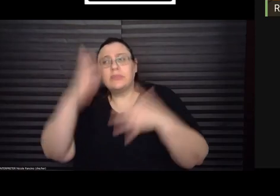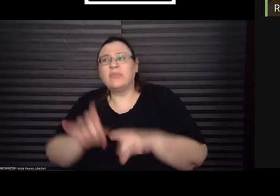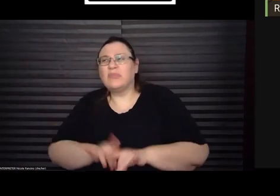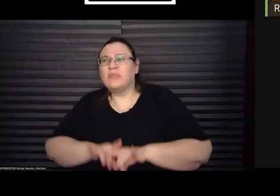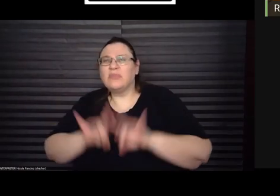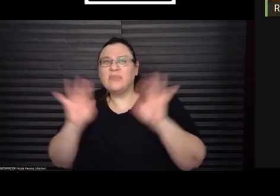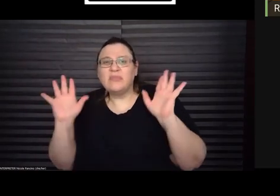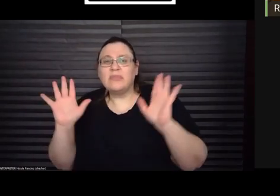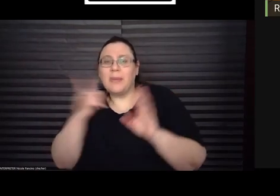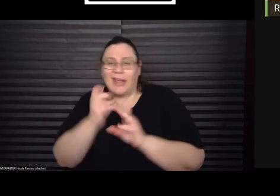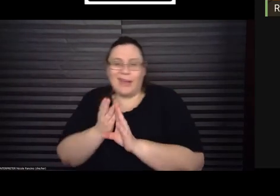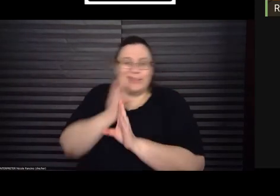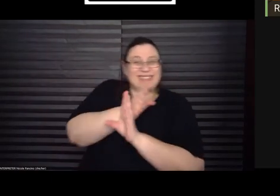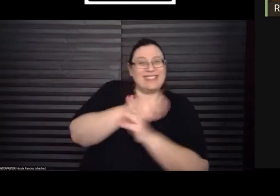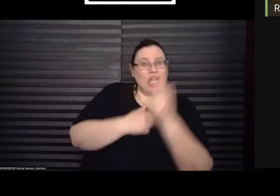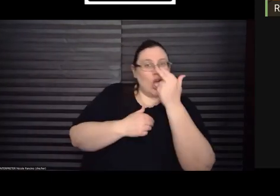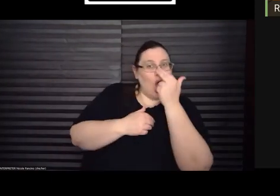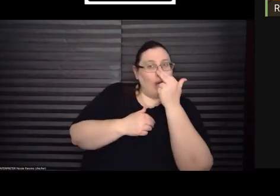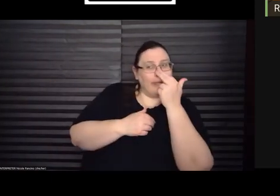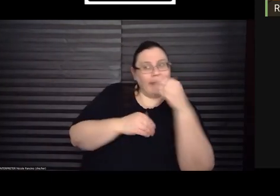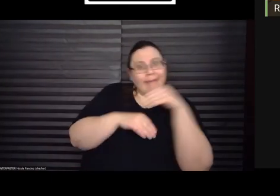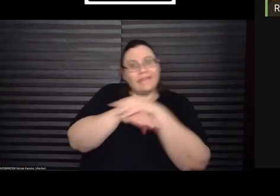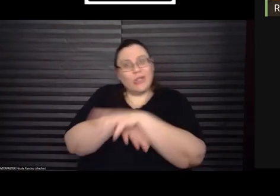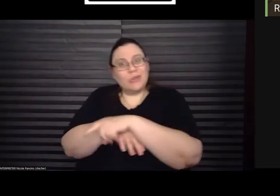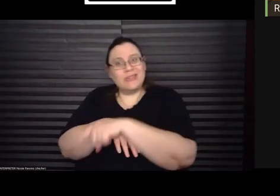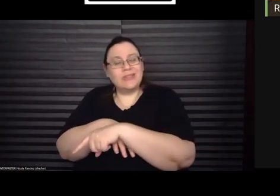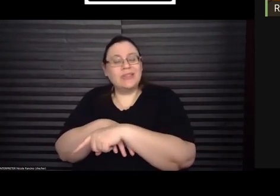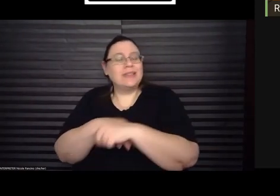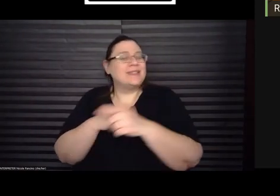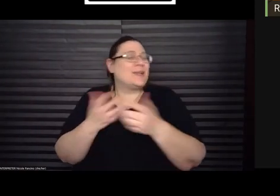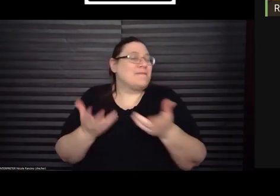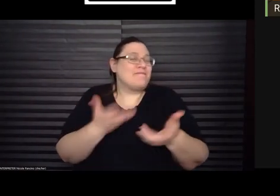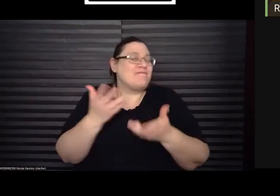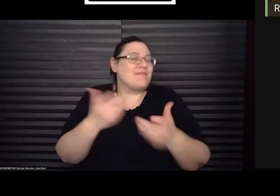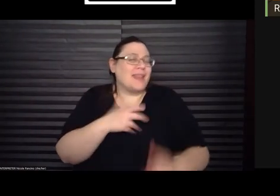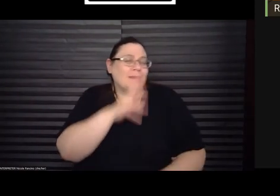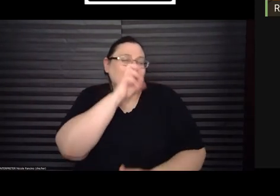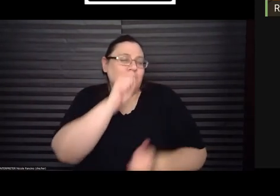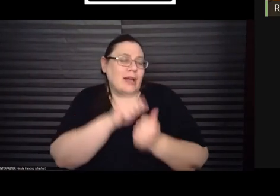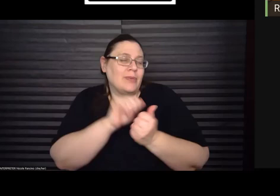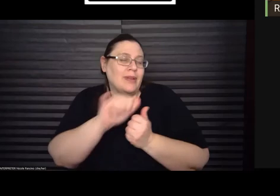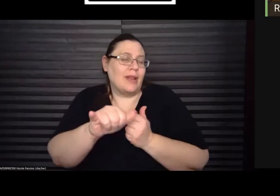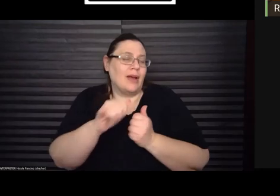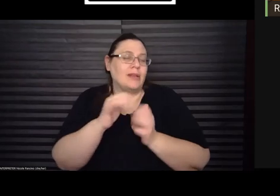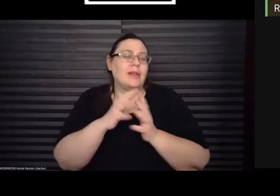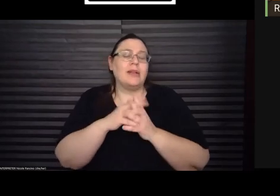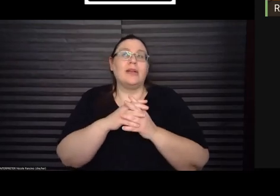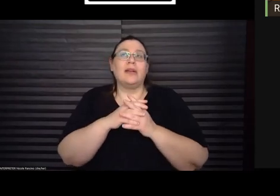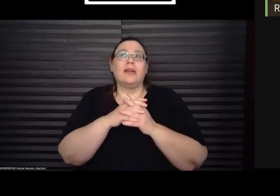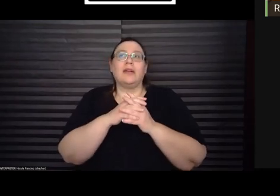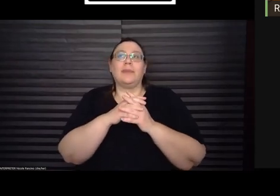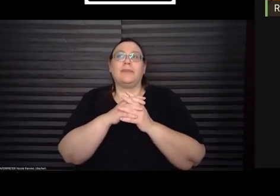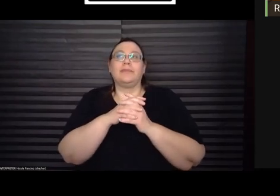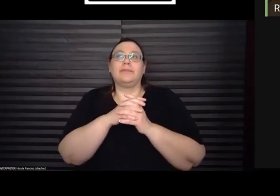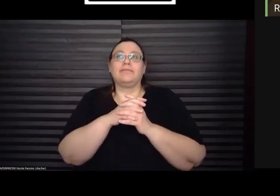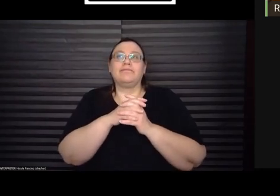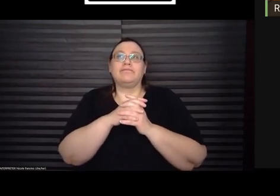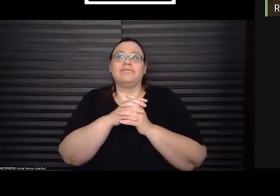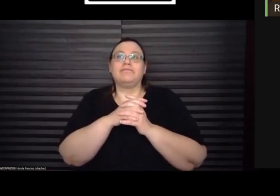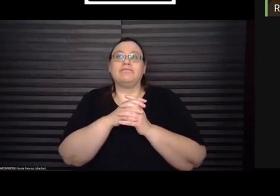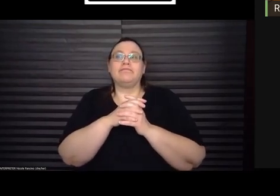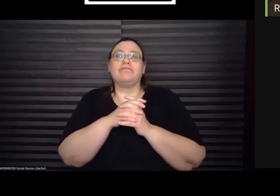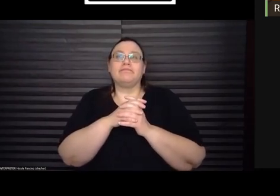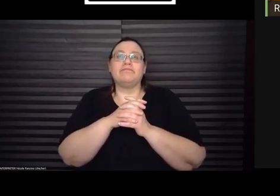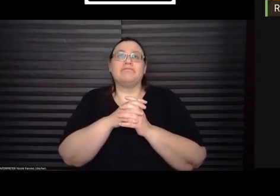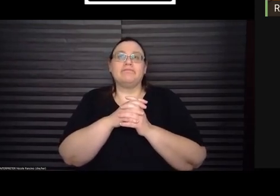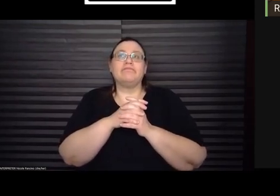of the comedy, and so that's just something that I don't know. I mean, I'm attracted to that, and you